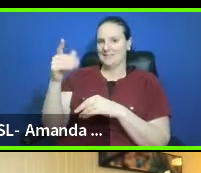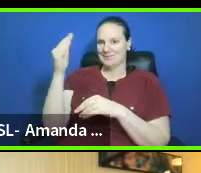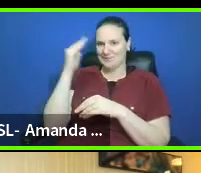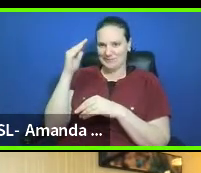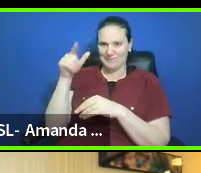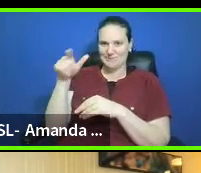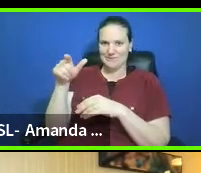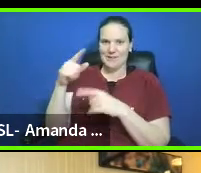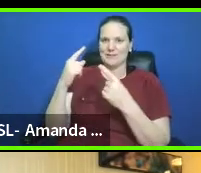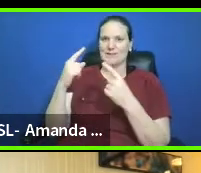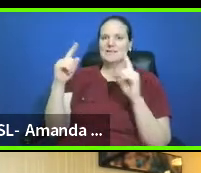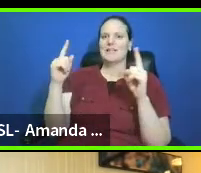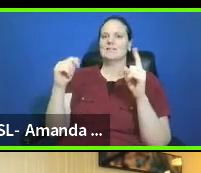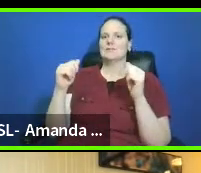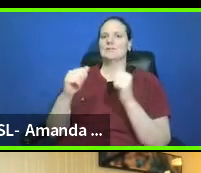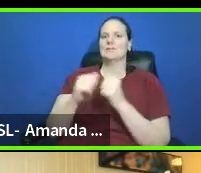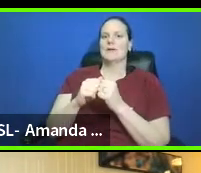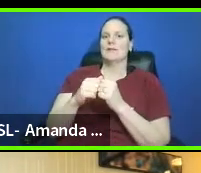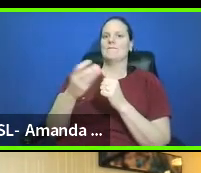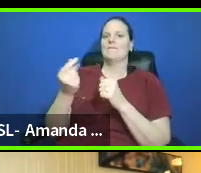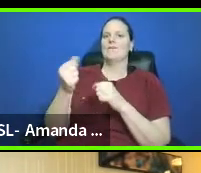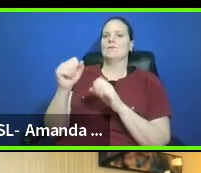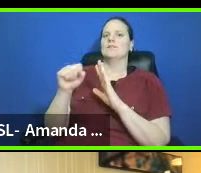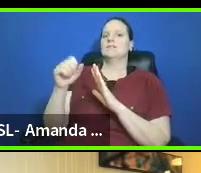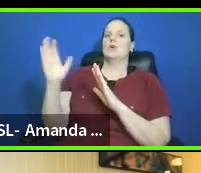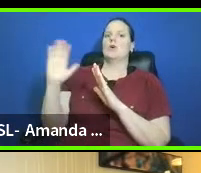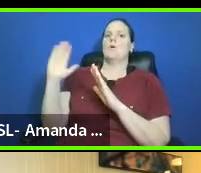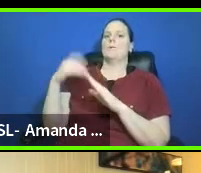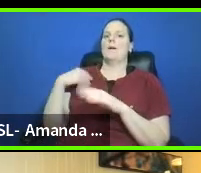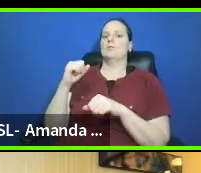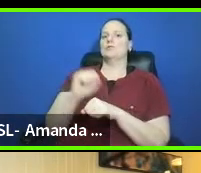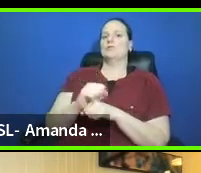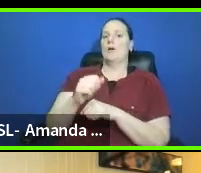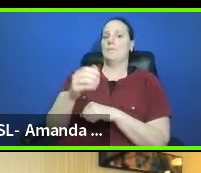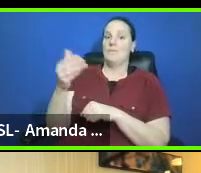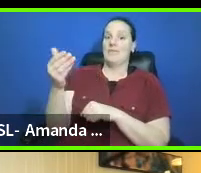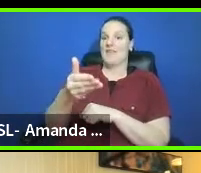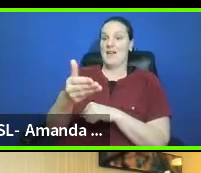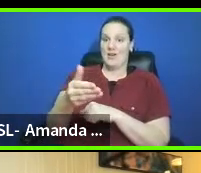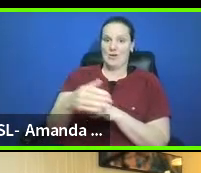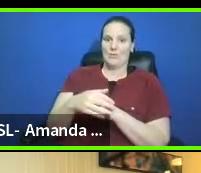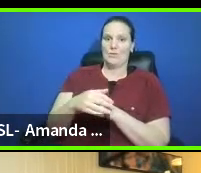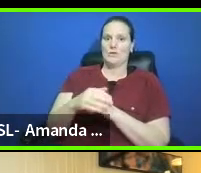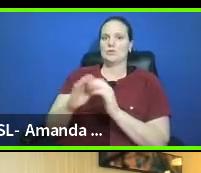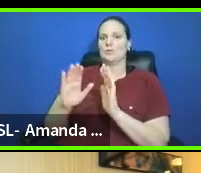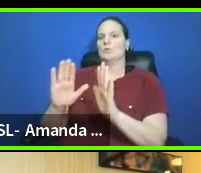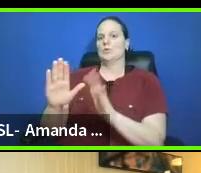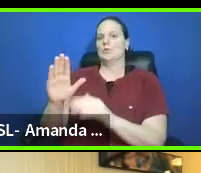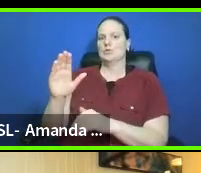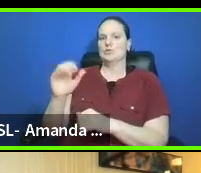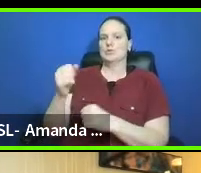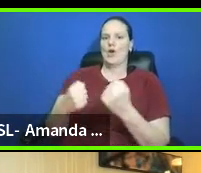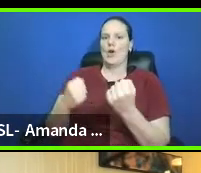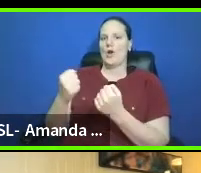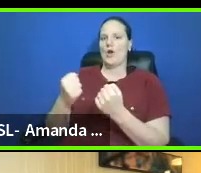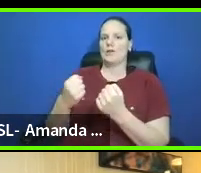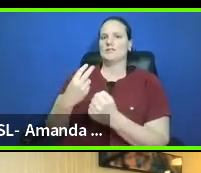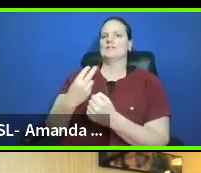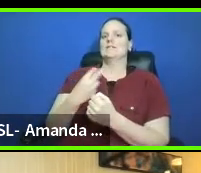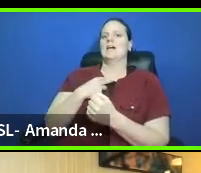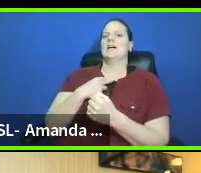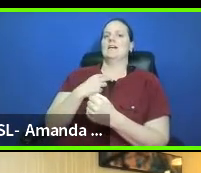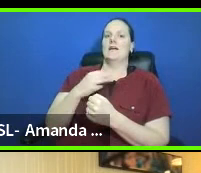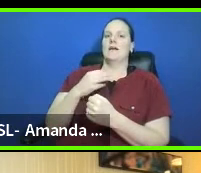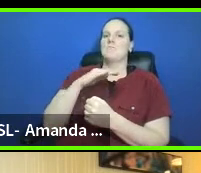some success a couple of seasons ago. My job there was to push cars that got stuck in the muddy